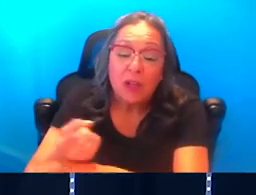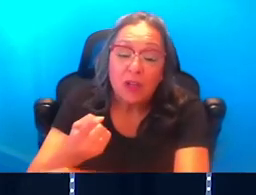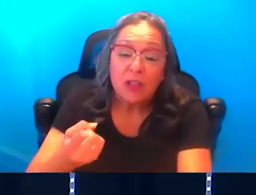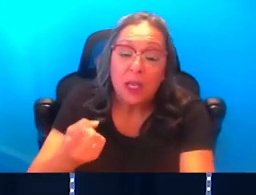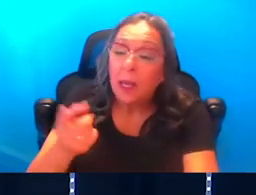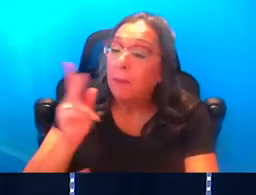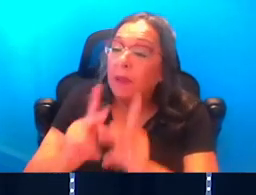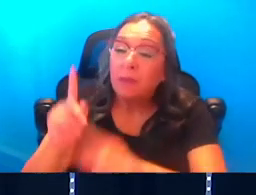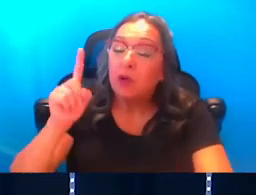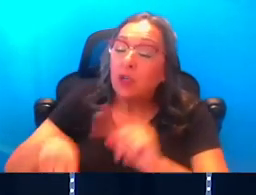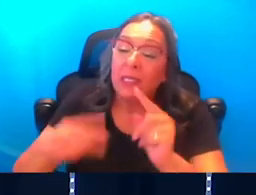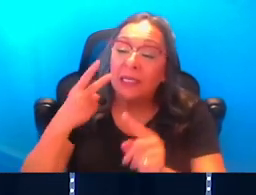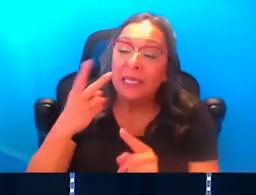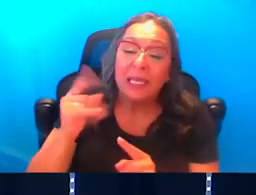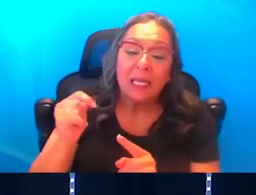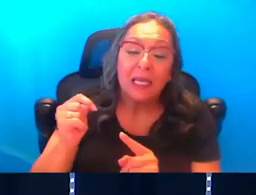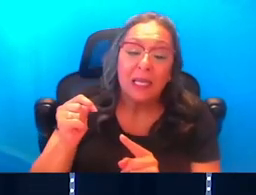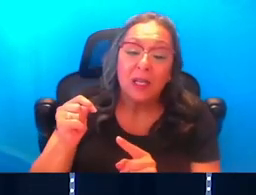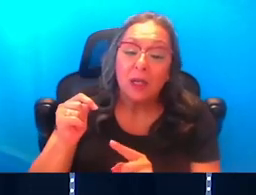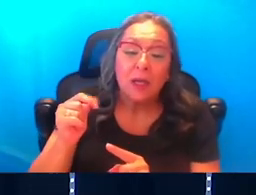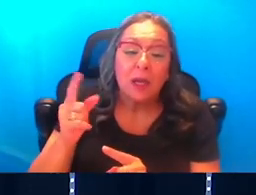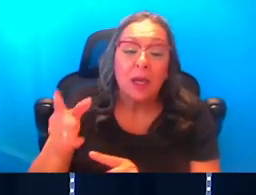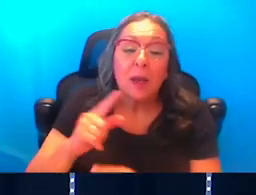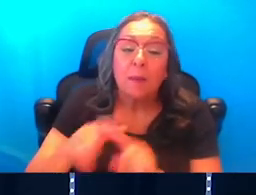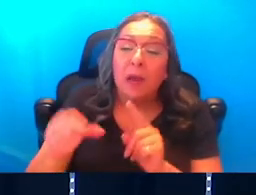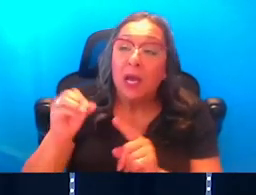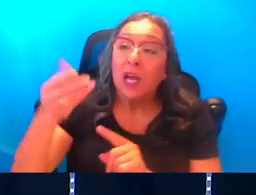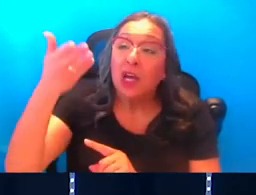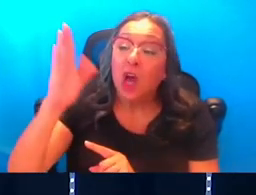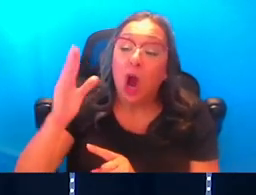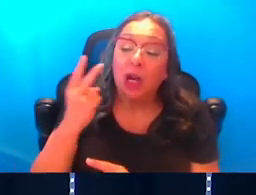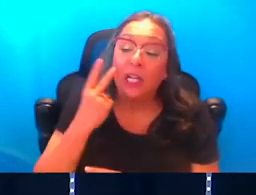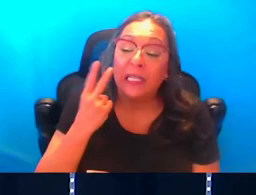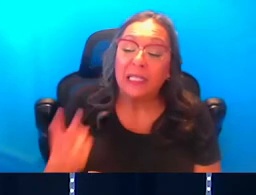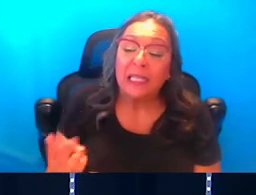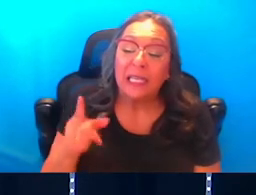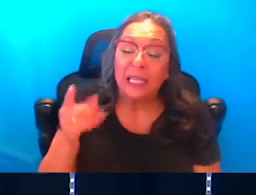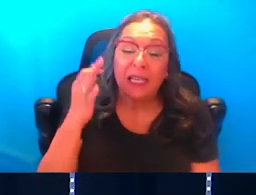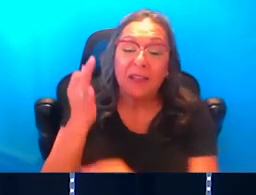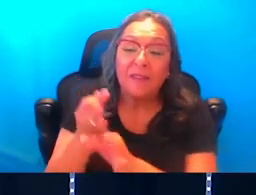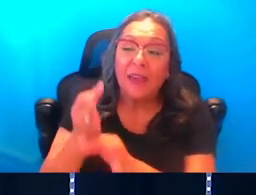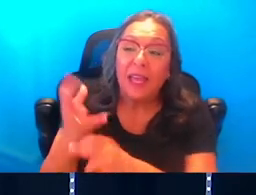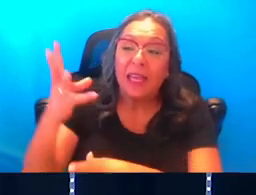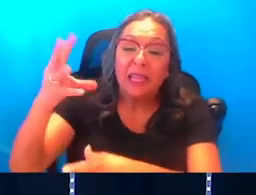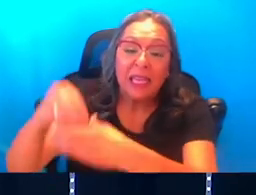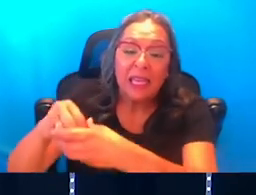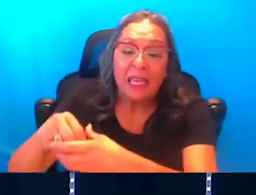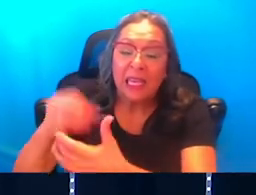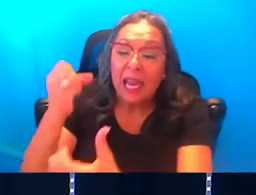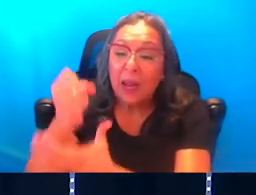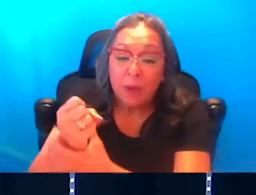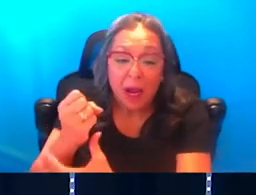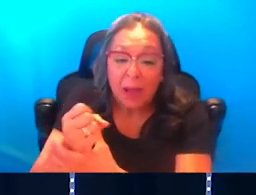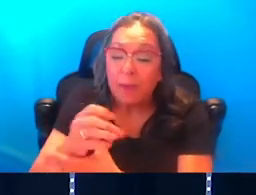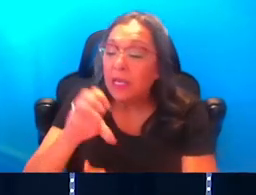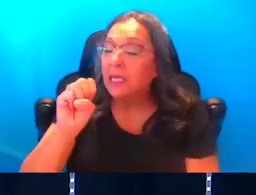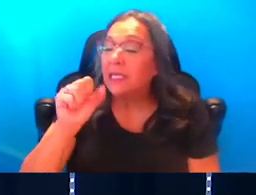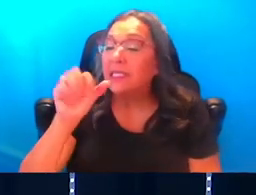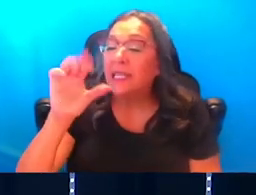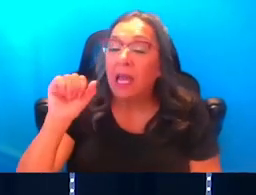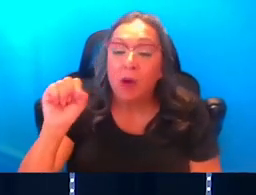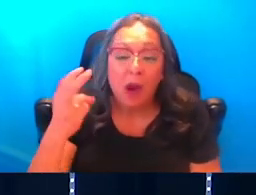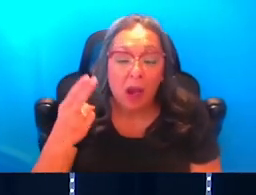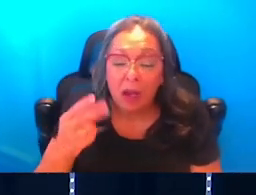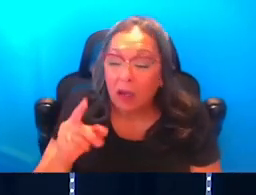It was invisible. God's special x-ray eyes could see it, but Abraham couldn't, neither could Sarah, neither could anybody around